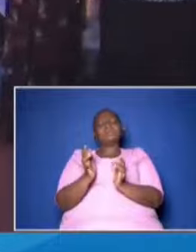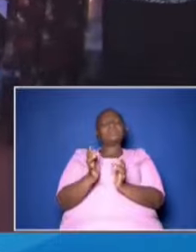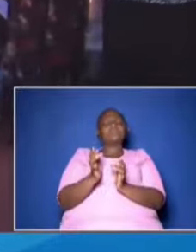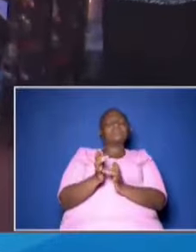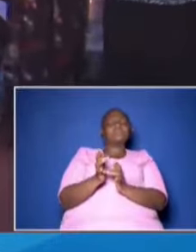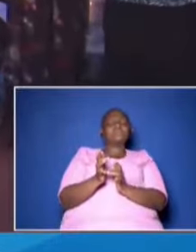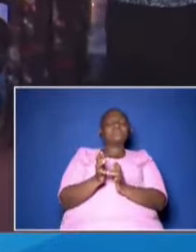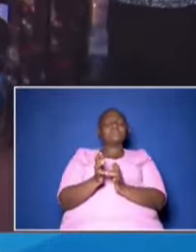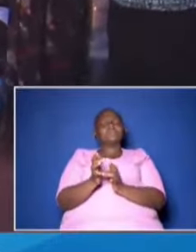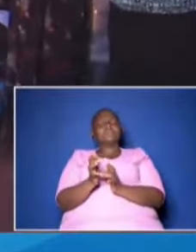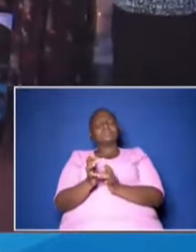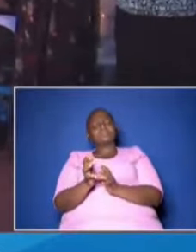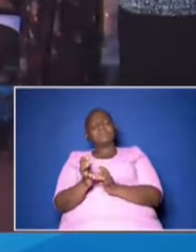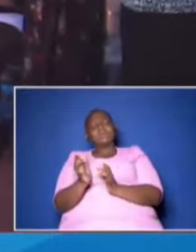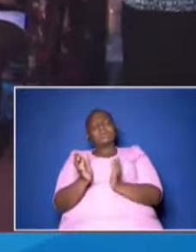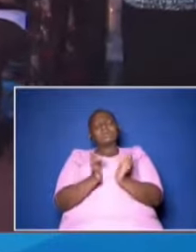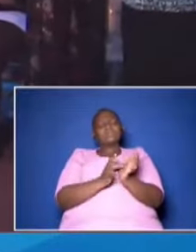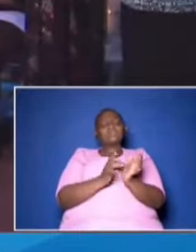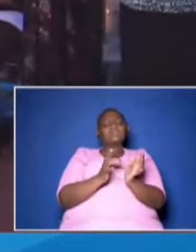Jesus